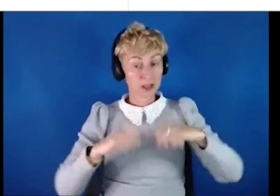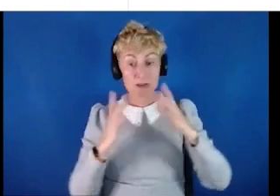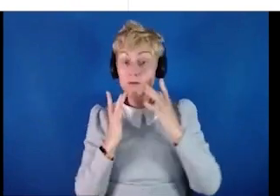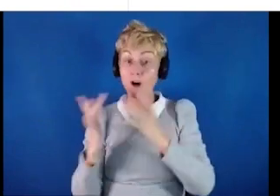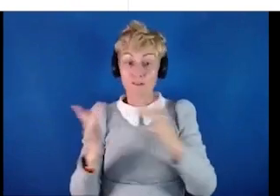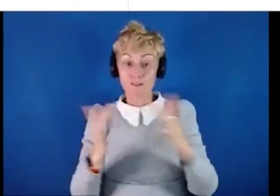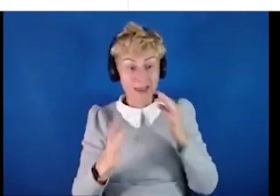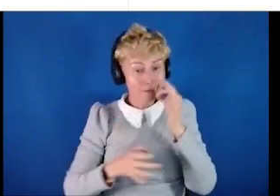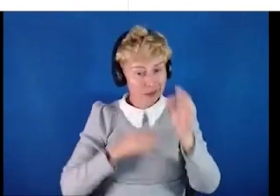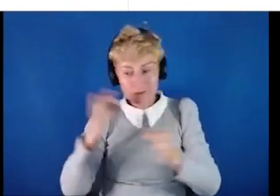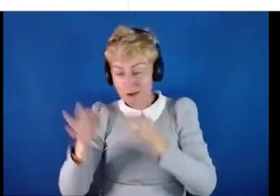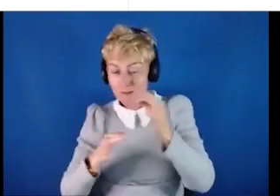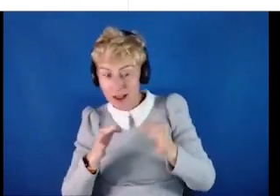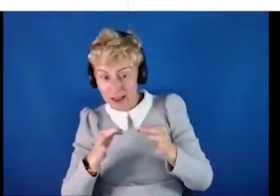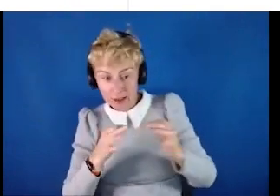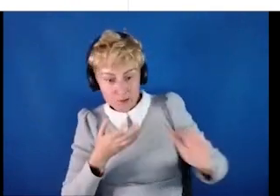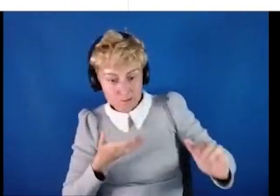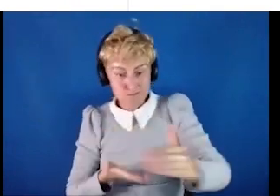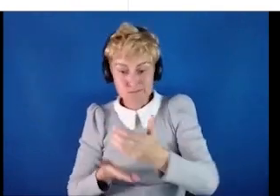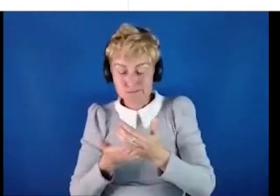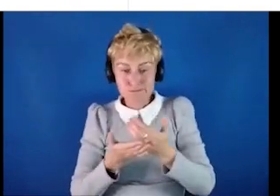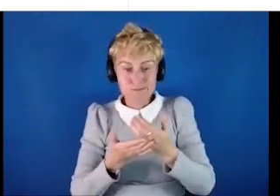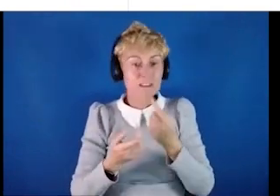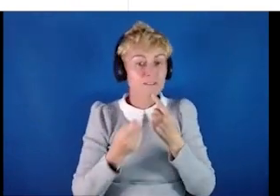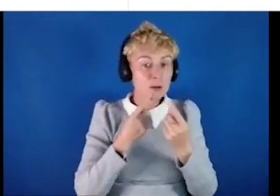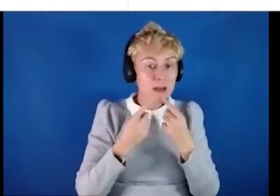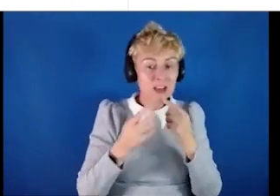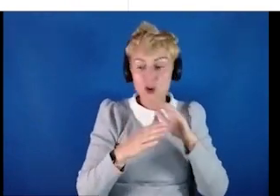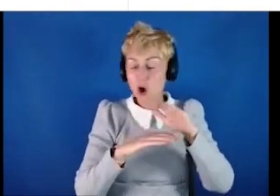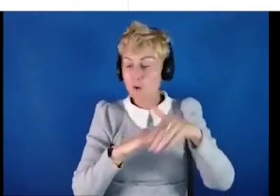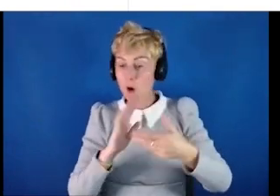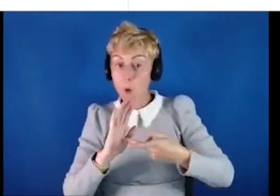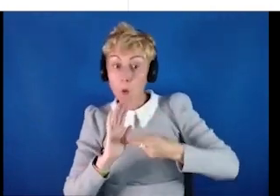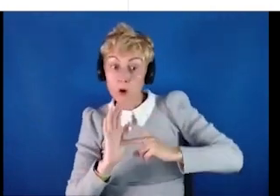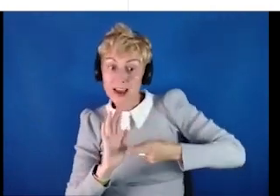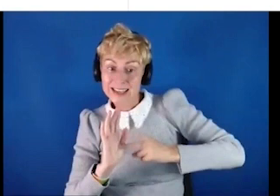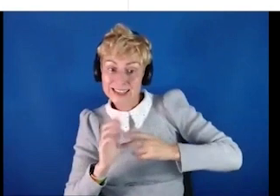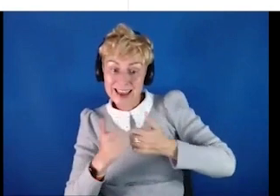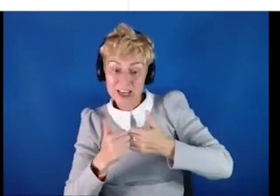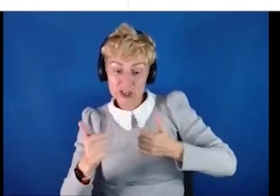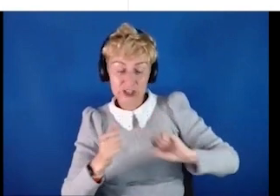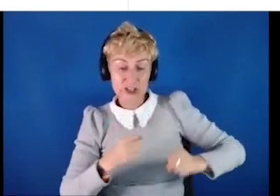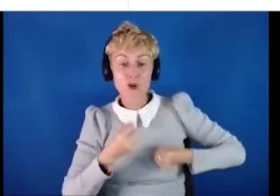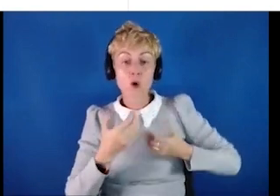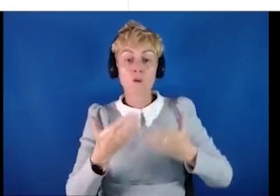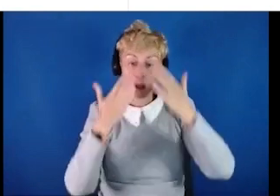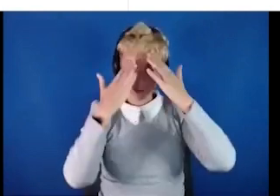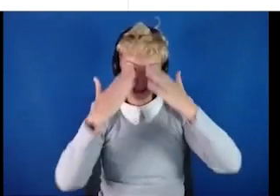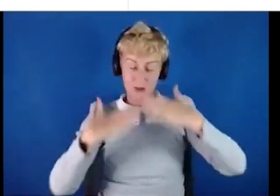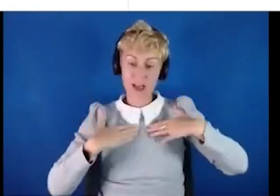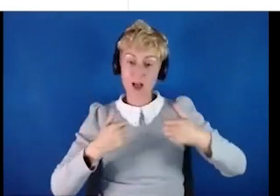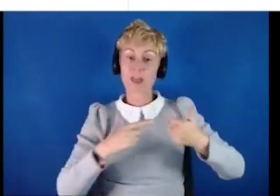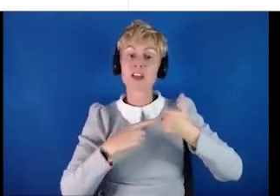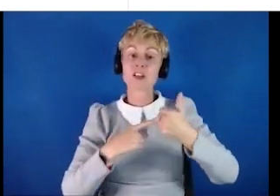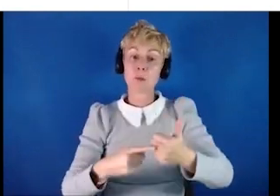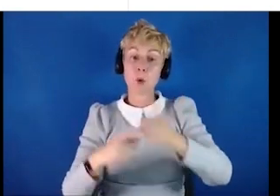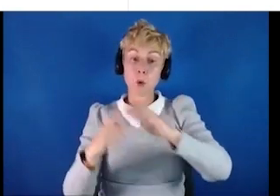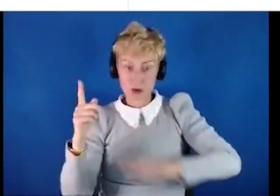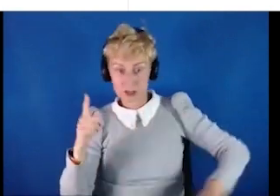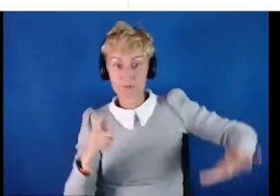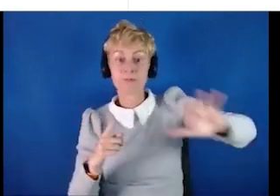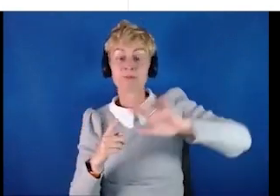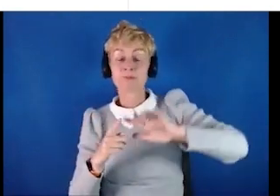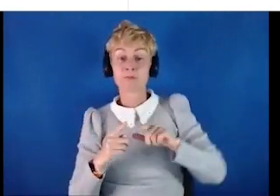survey to capture the insights and perception of organizations that offer mental health support across the UK. And from